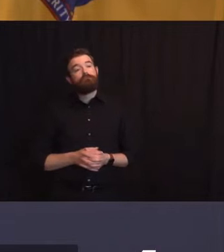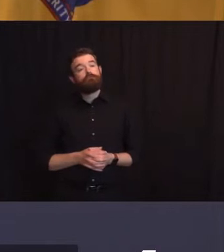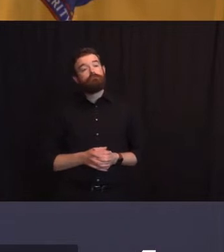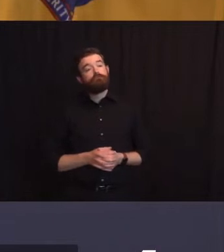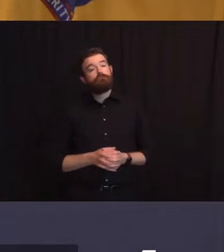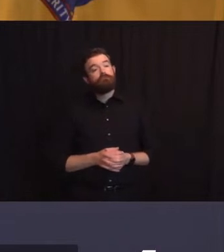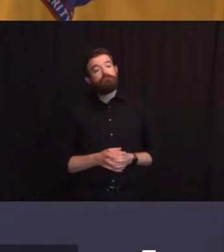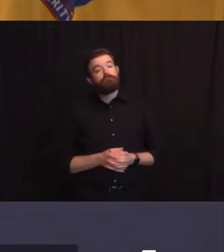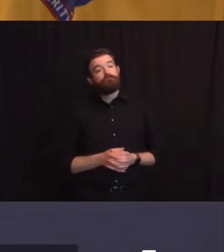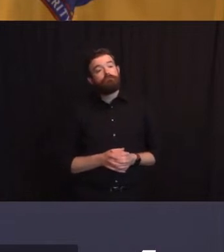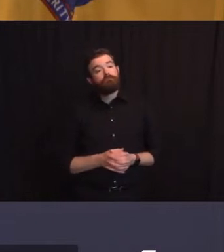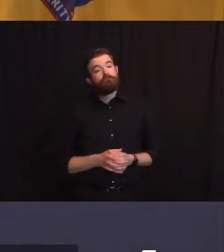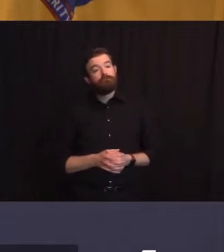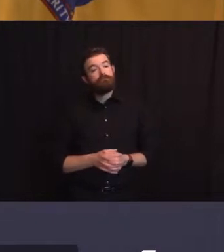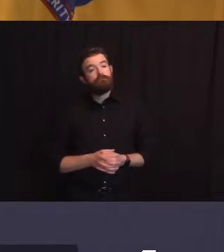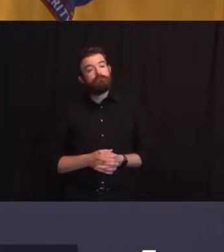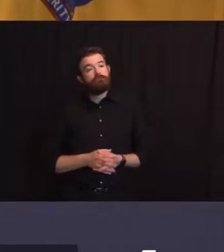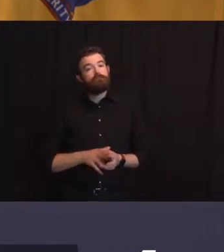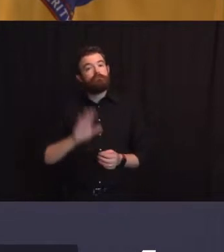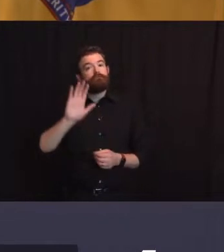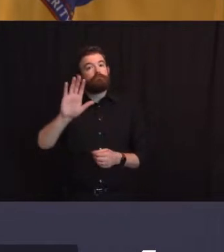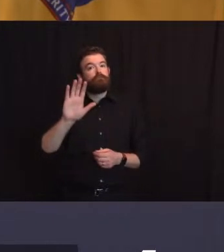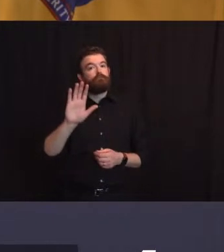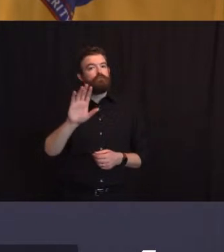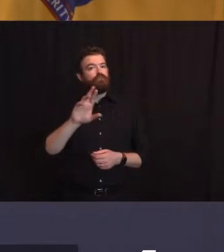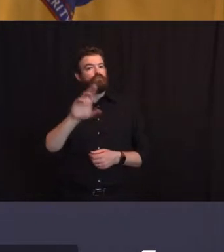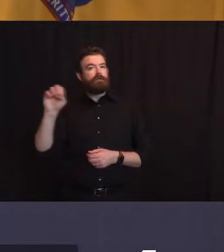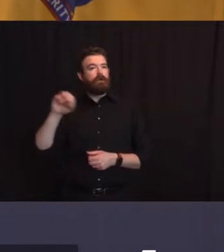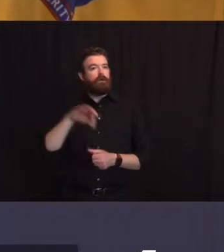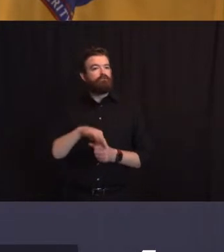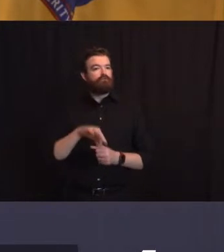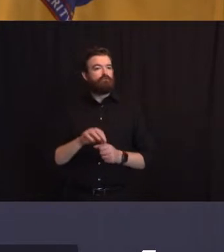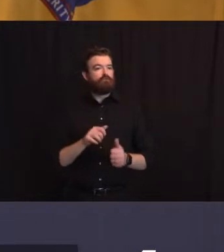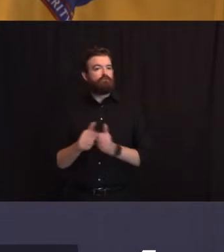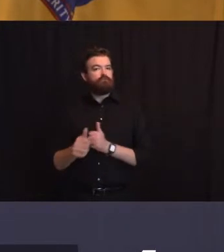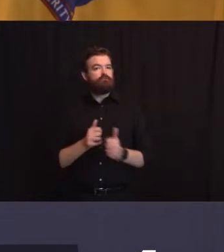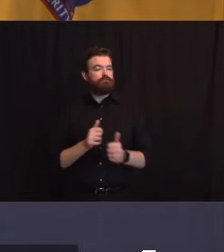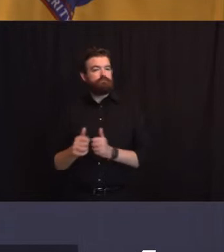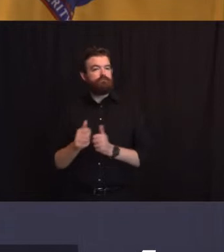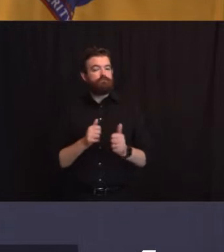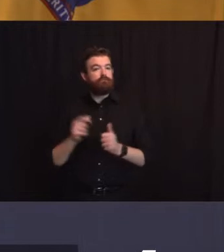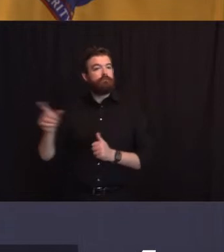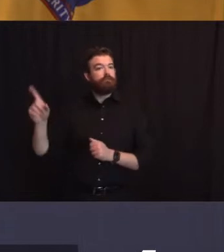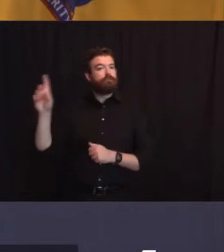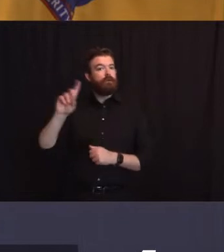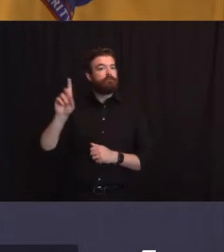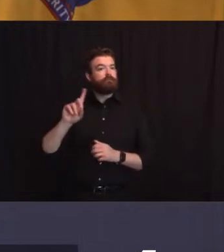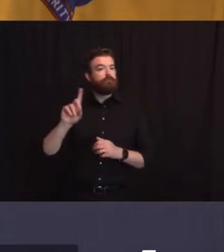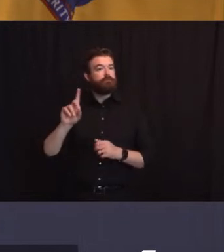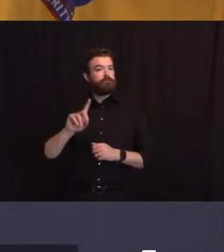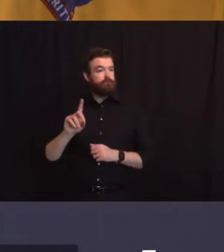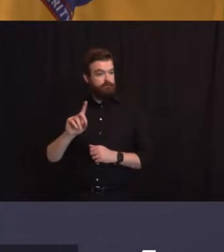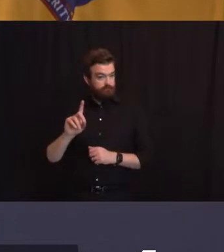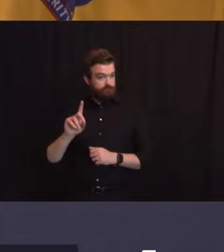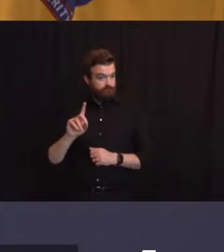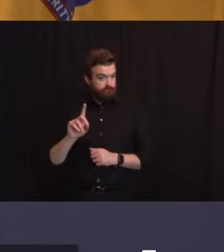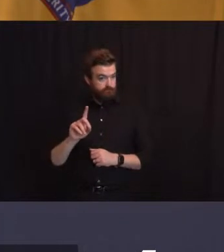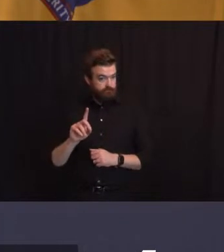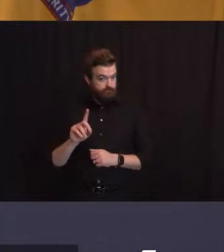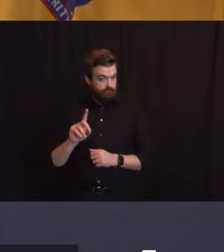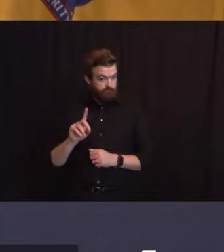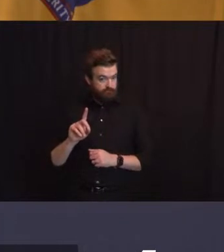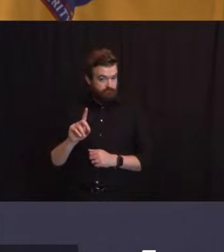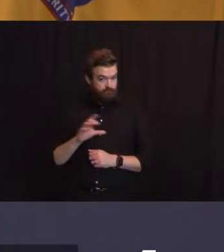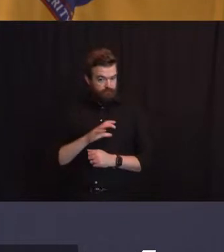the Democratic State Committee's coordinated campaign unionize? And finally, what will New